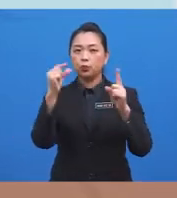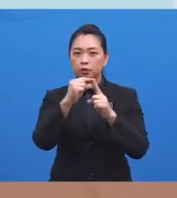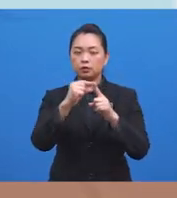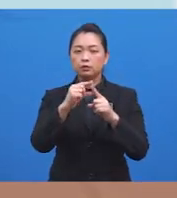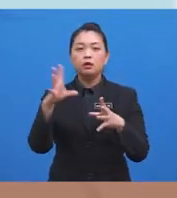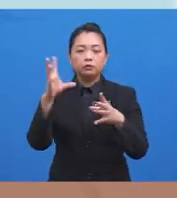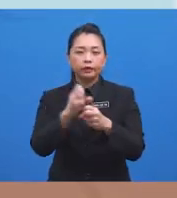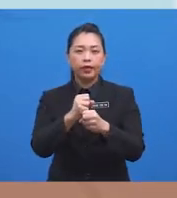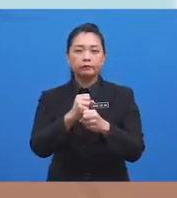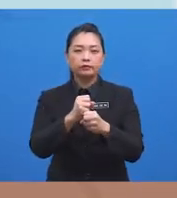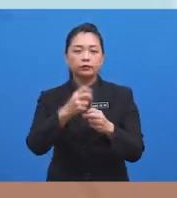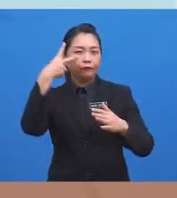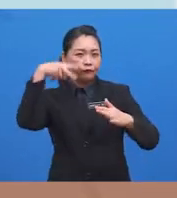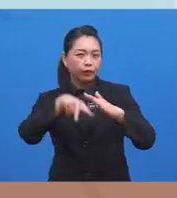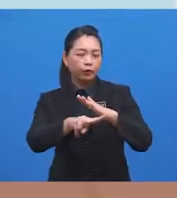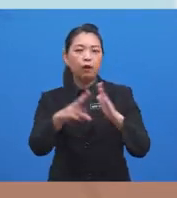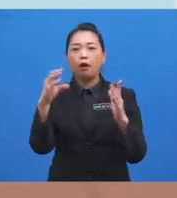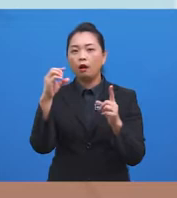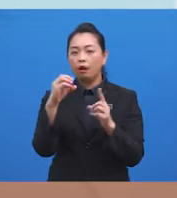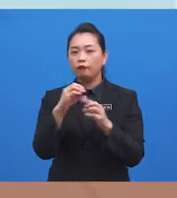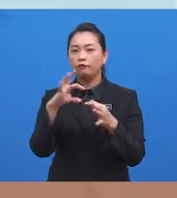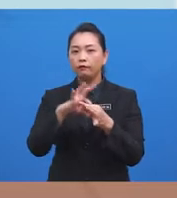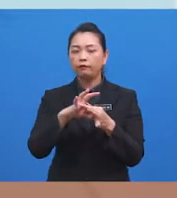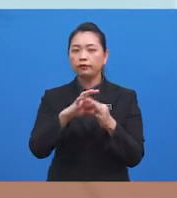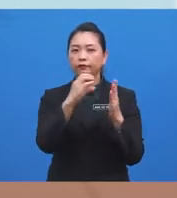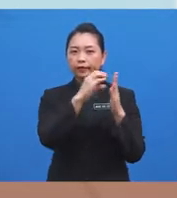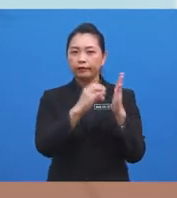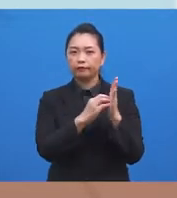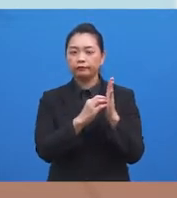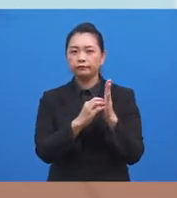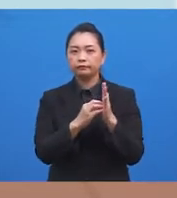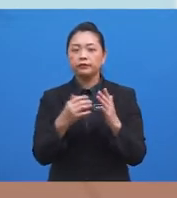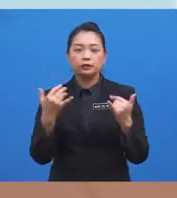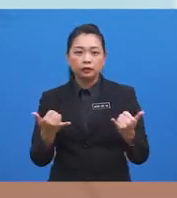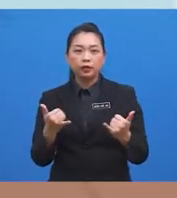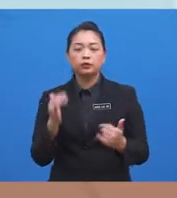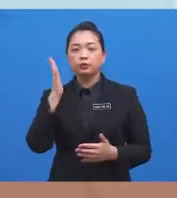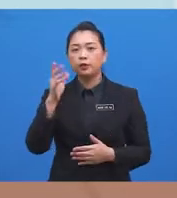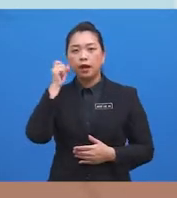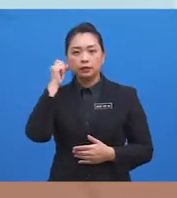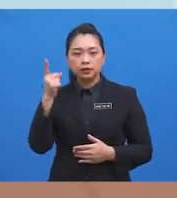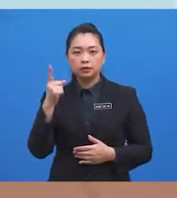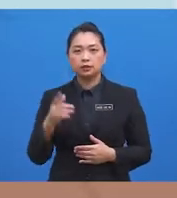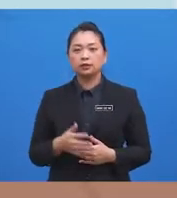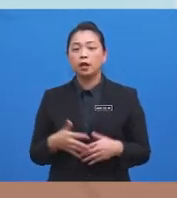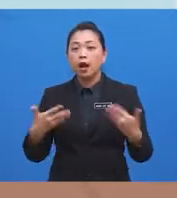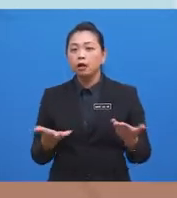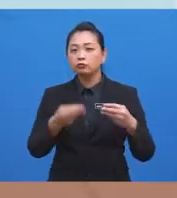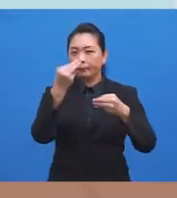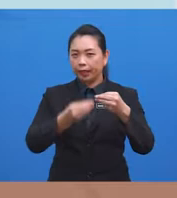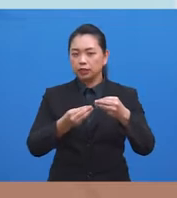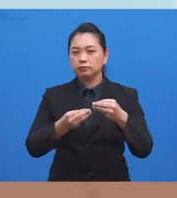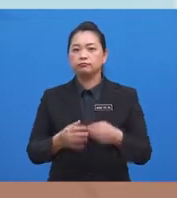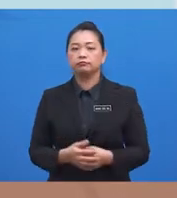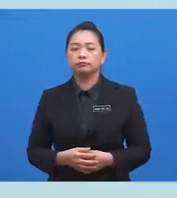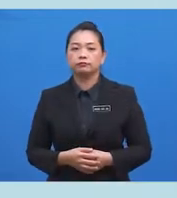get an overview of the paragraph. Let's do paragraph 1 together so that you understand how to read quickly and match.